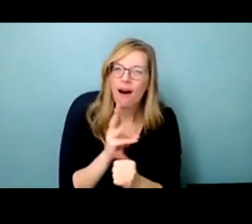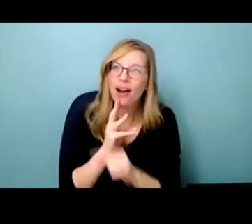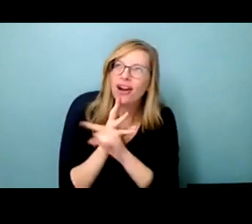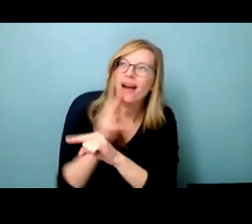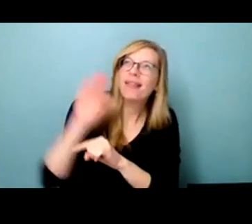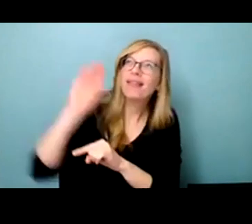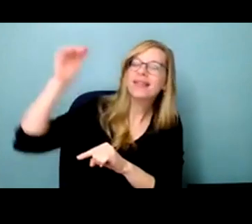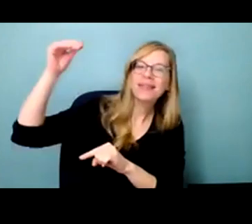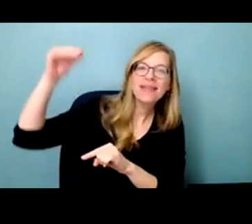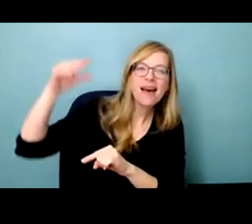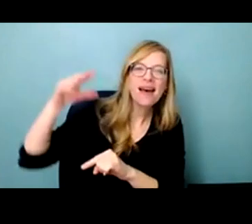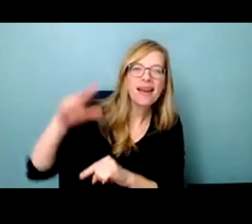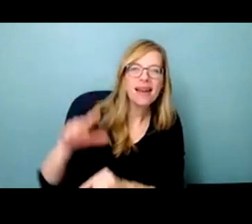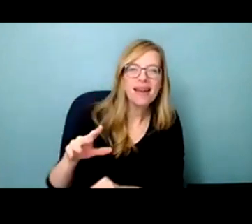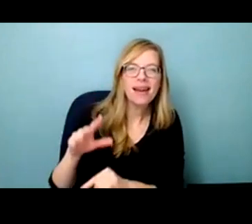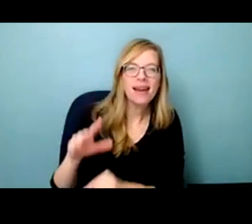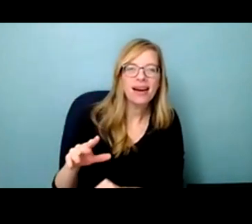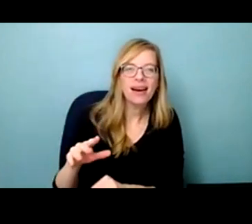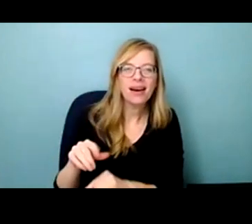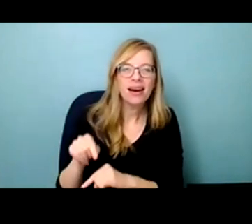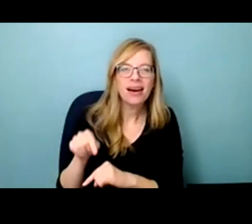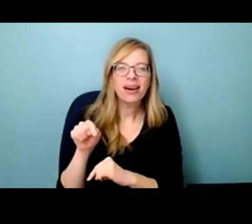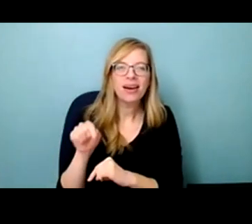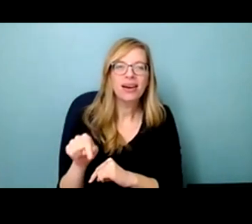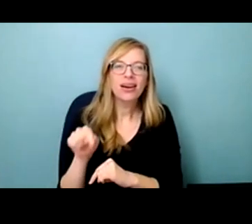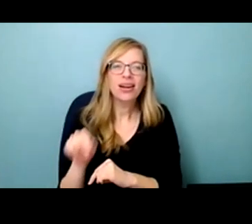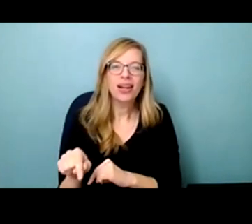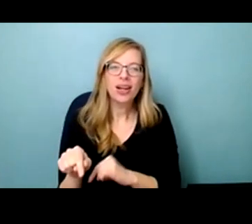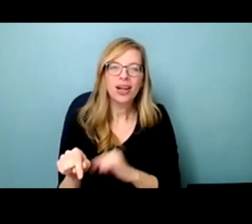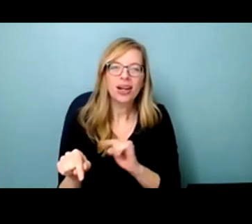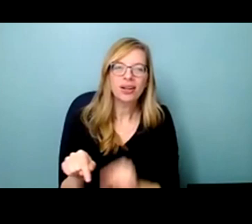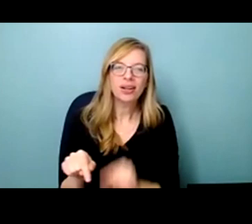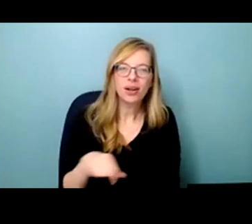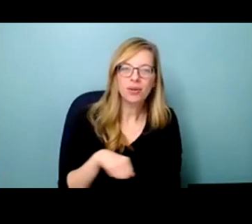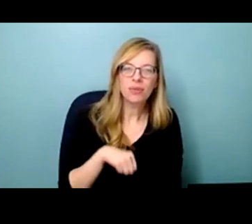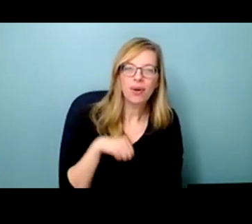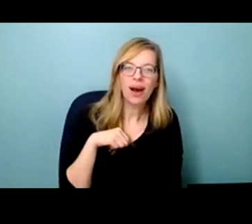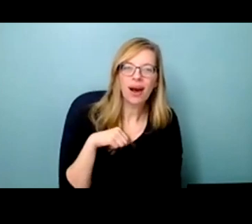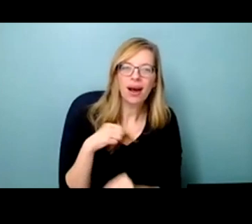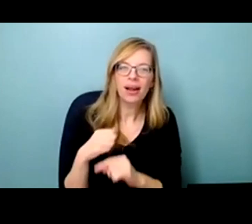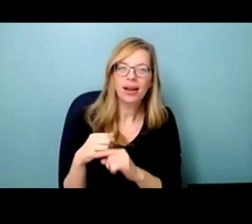sun. Your boughs will